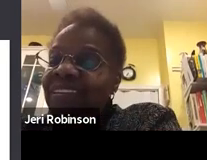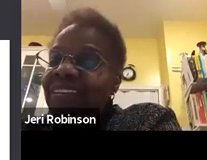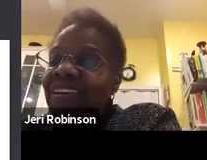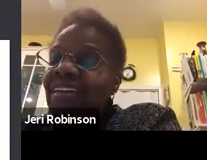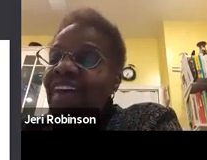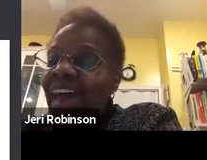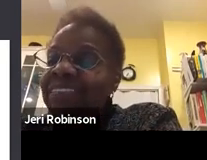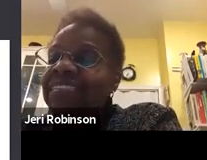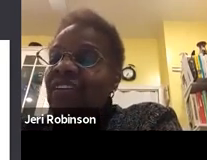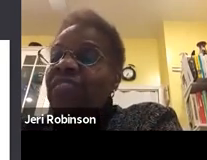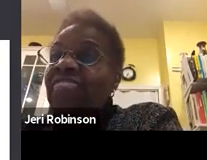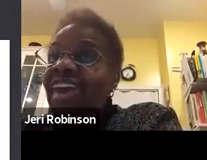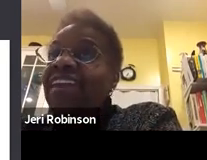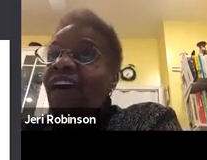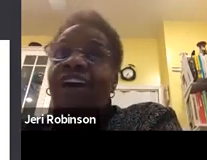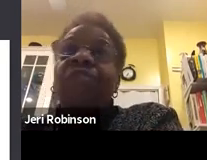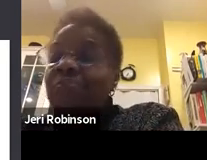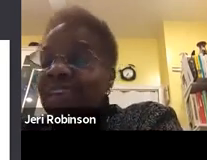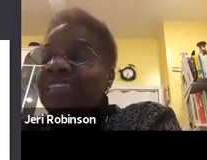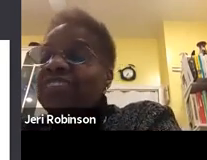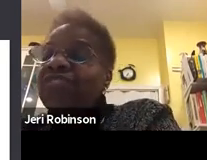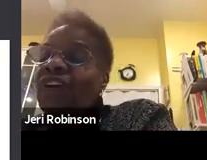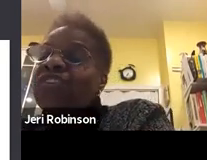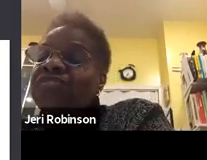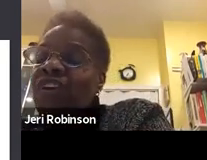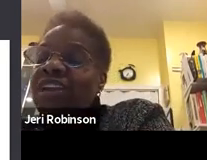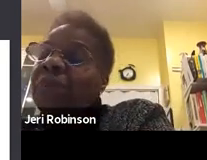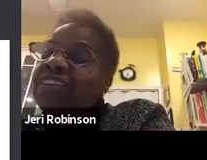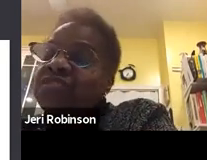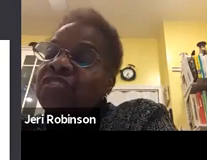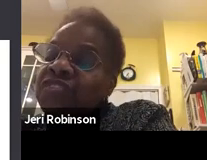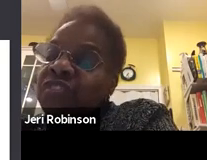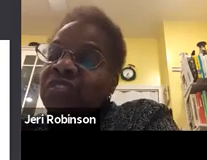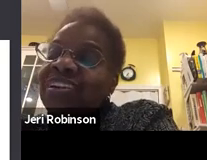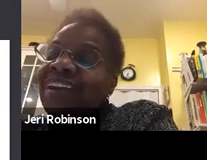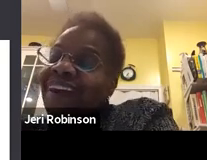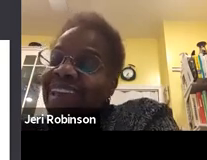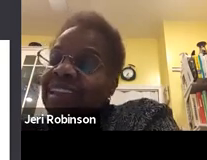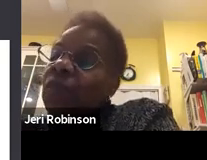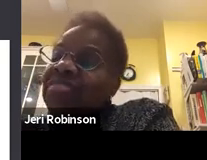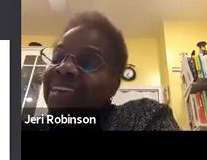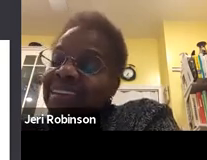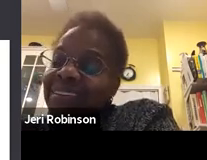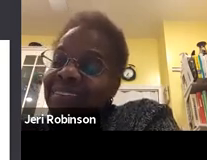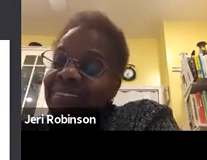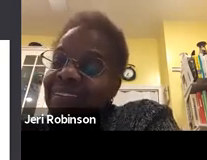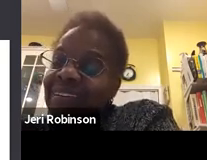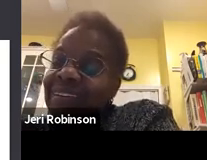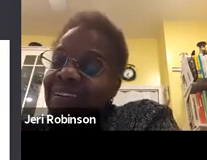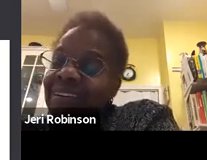children that, you know, that they are being laser focused on and making sure their children are getting what they